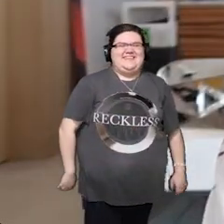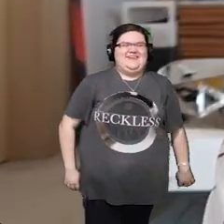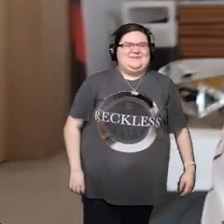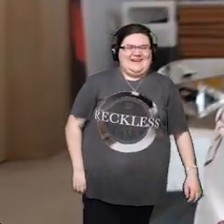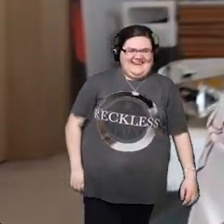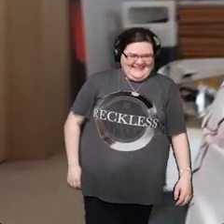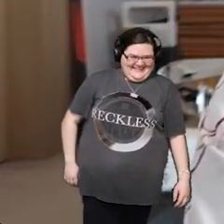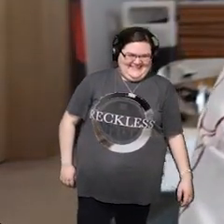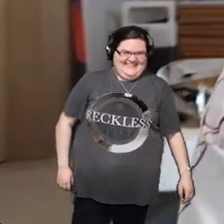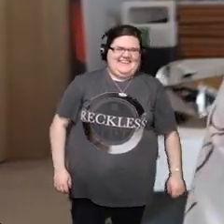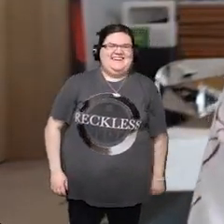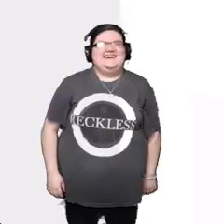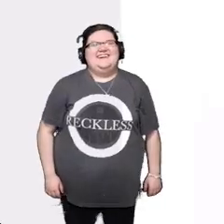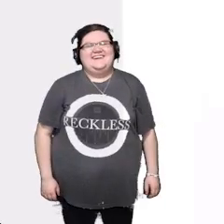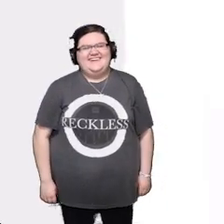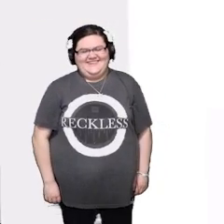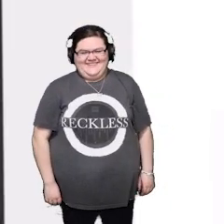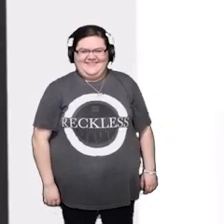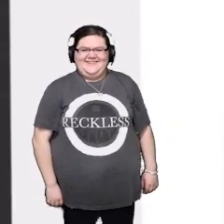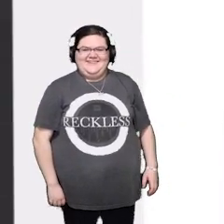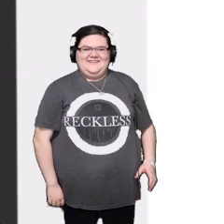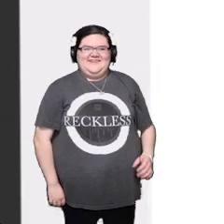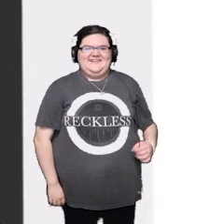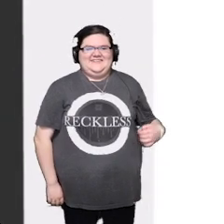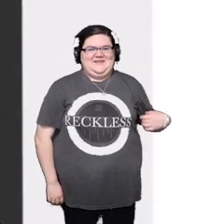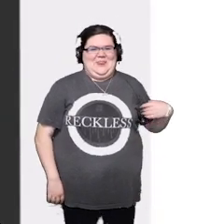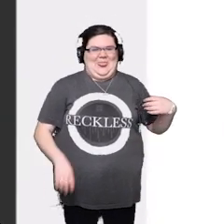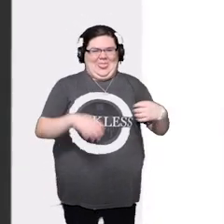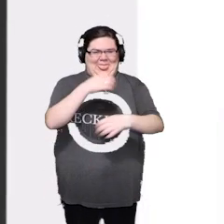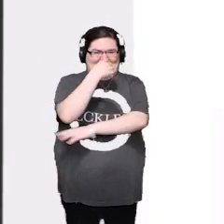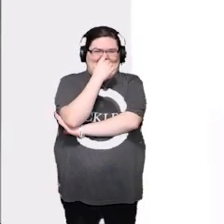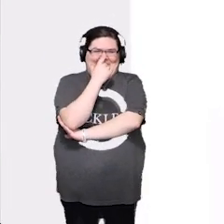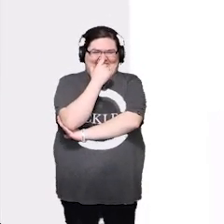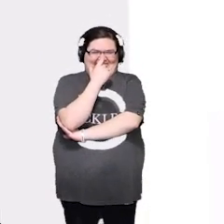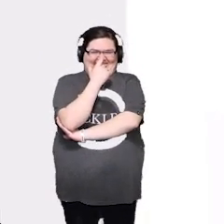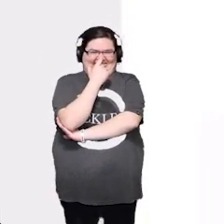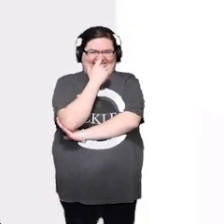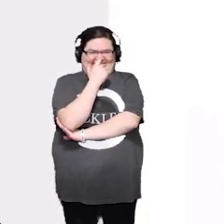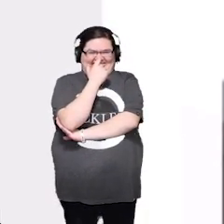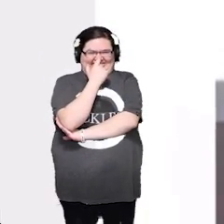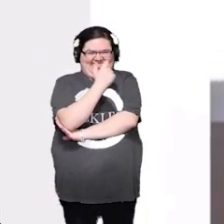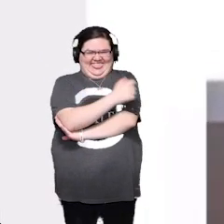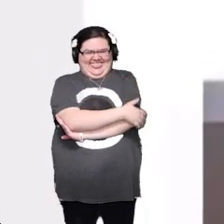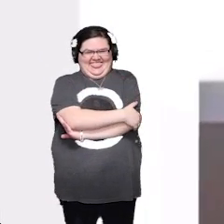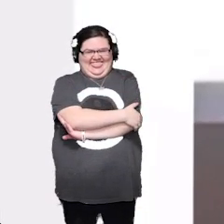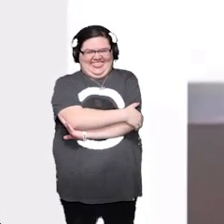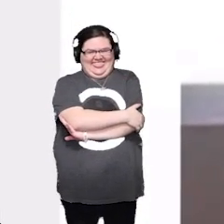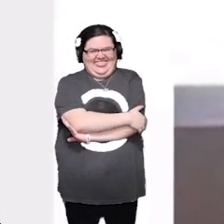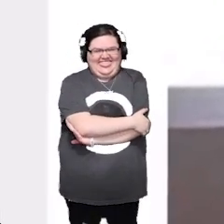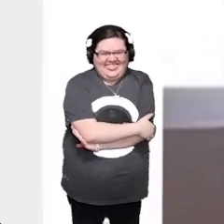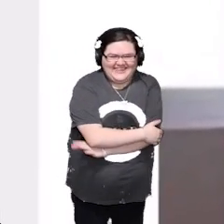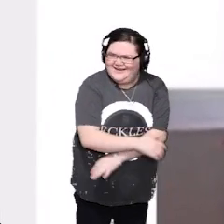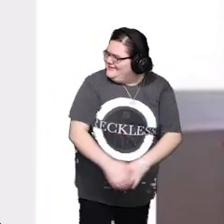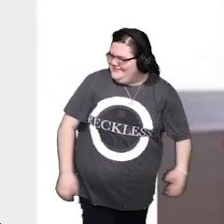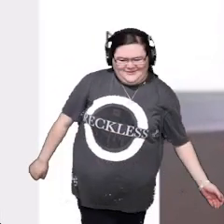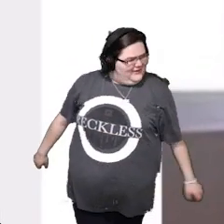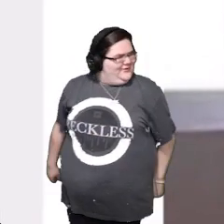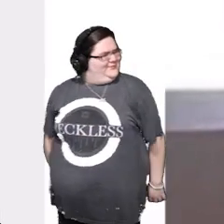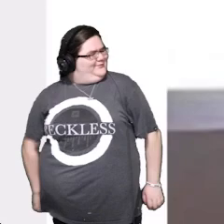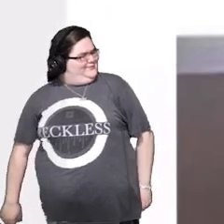That's me though, bro. Stop Vic abuse. KSI dies. Vic, that's what you get for bullying me.